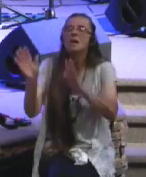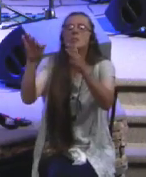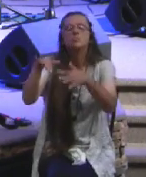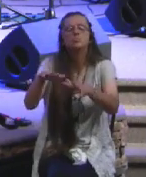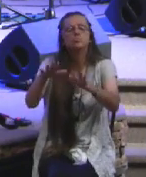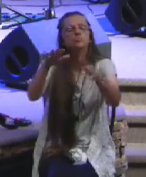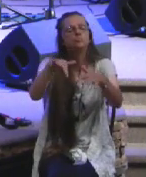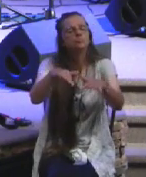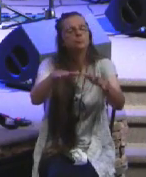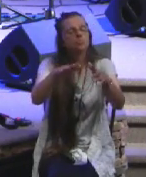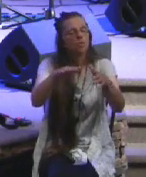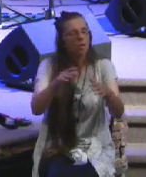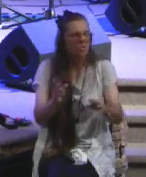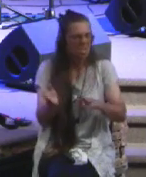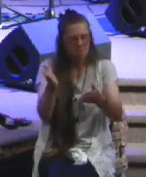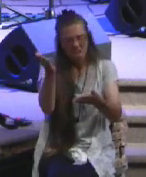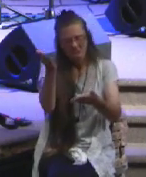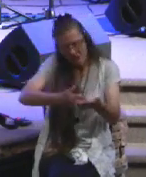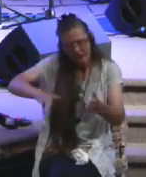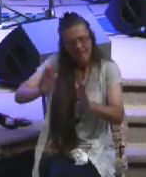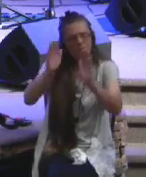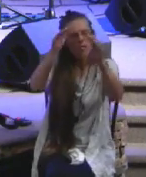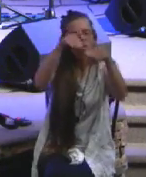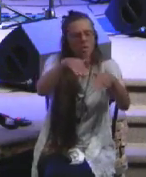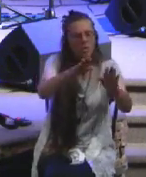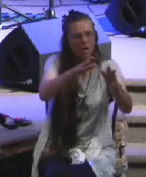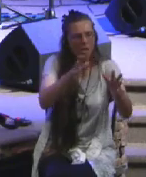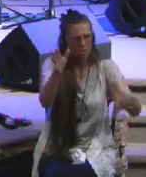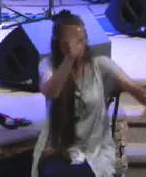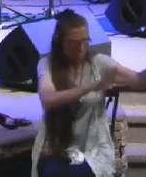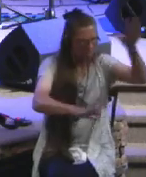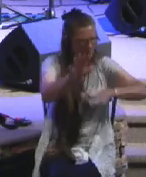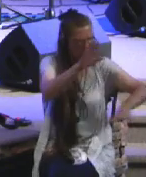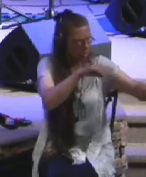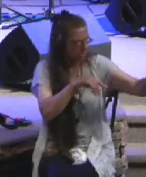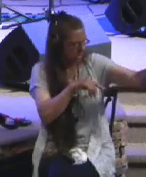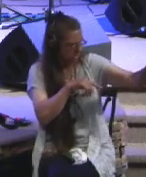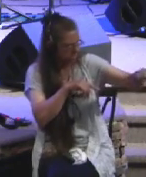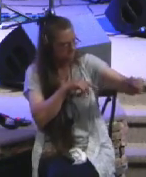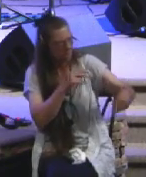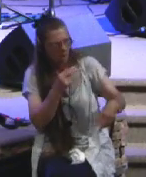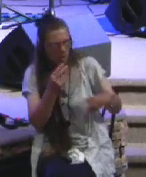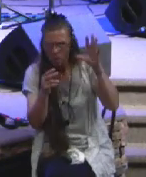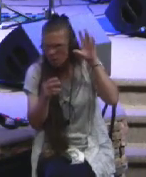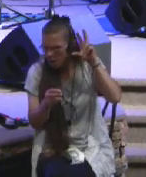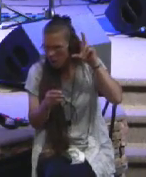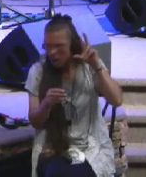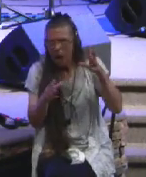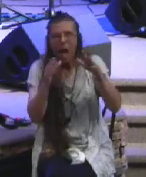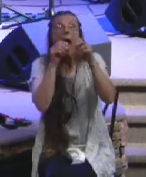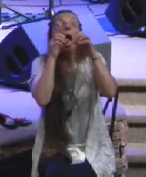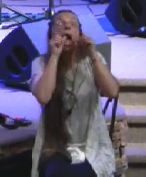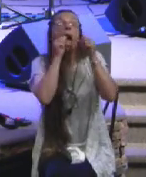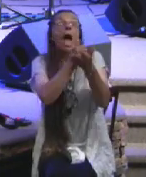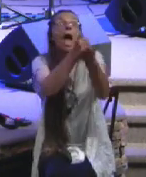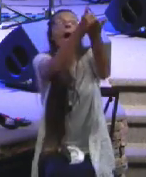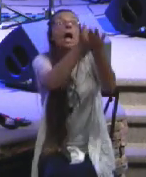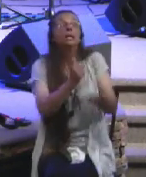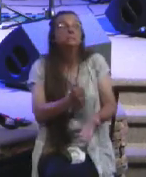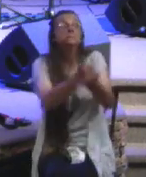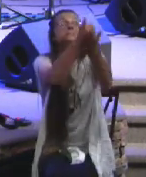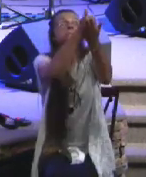down. And we get about halfway down and there's some commotion in the bushes. And we hear this, help,